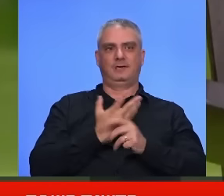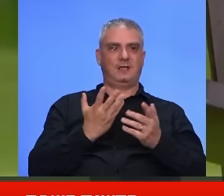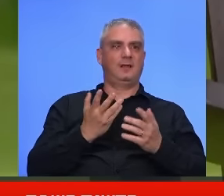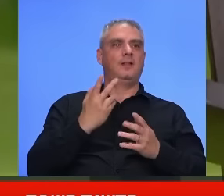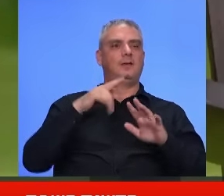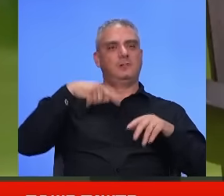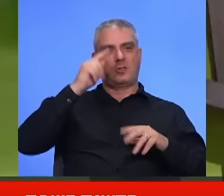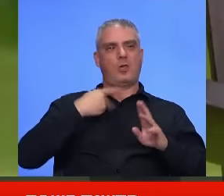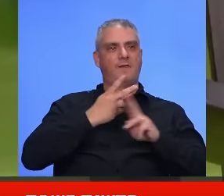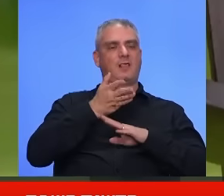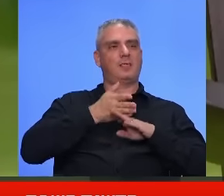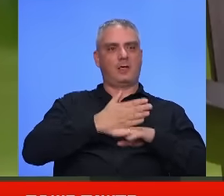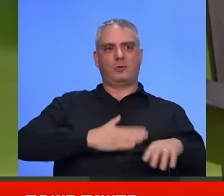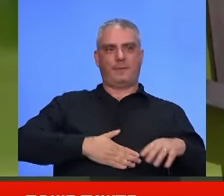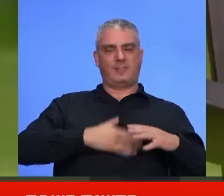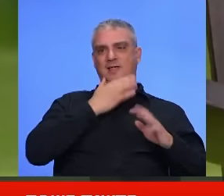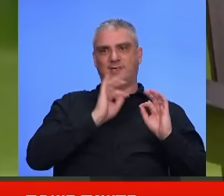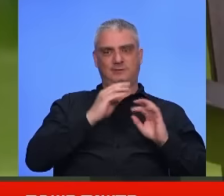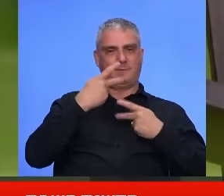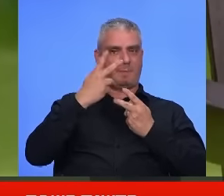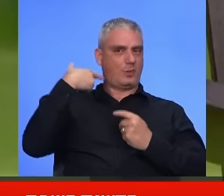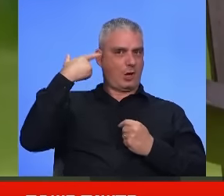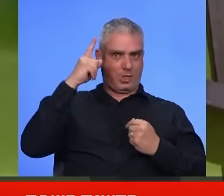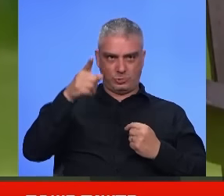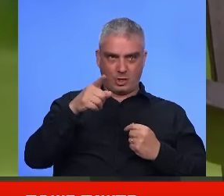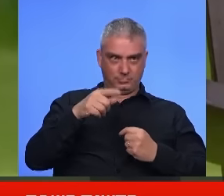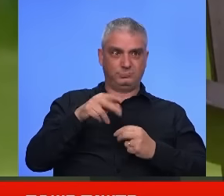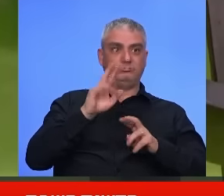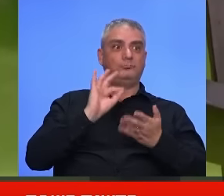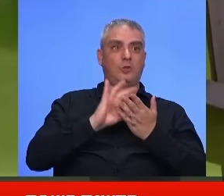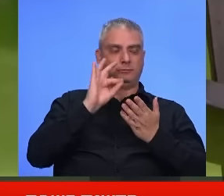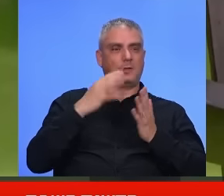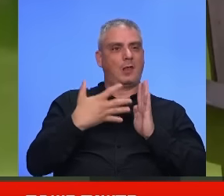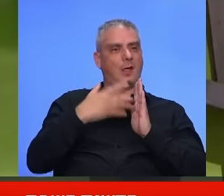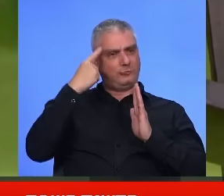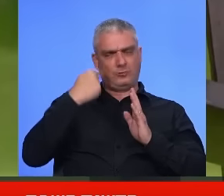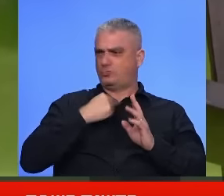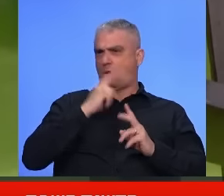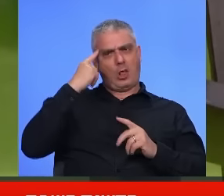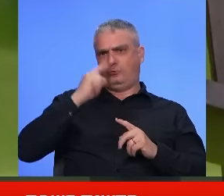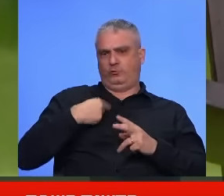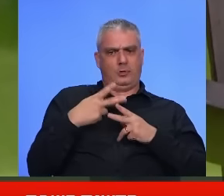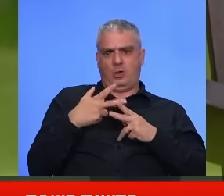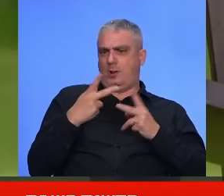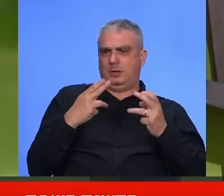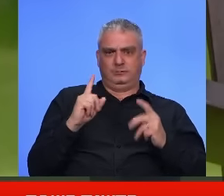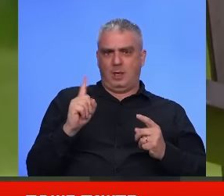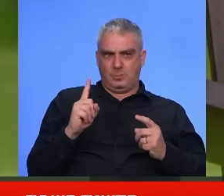January, I underwent major abdominal surgery in London. And at the time, it was thought that my condition was